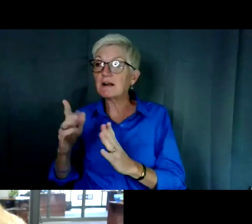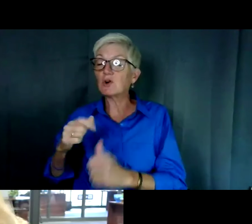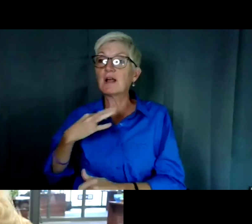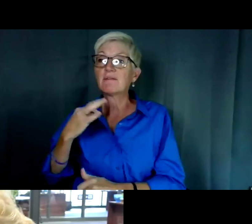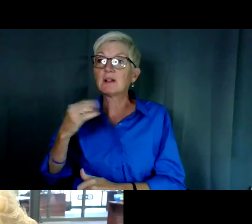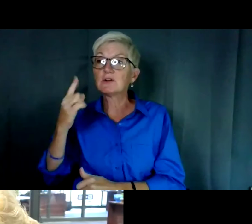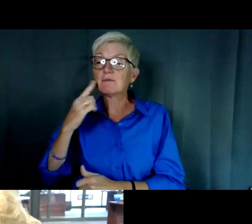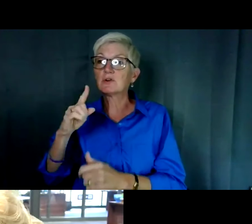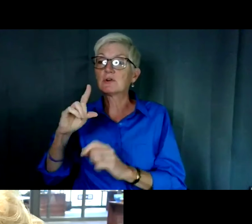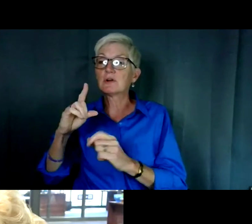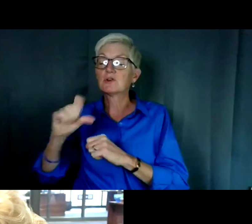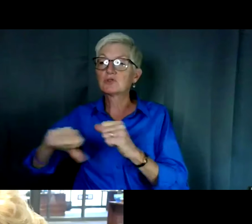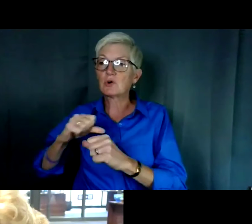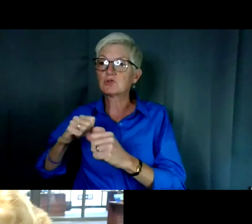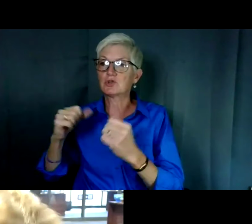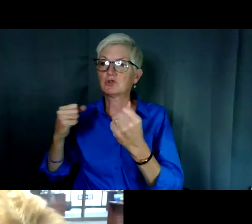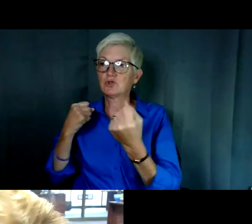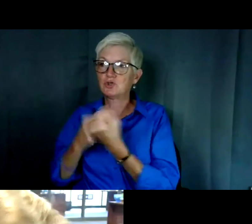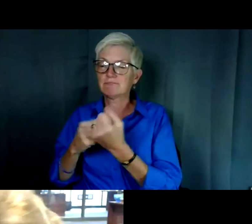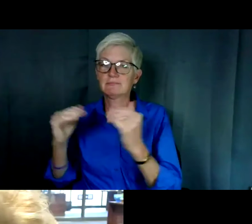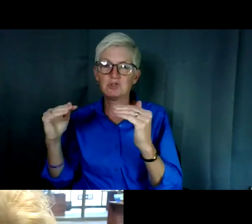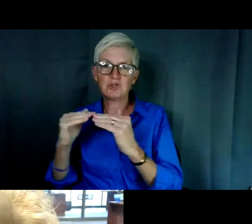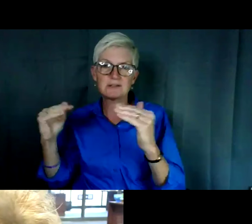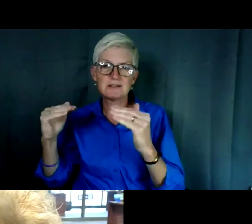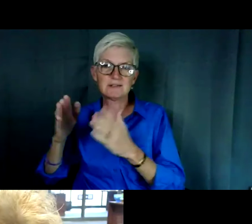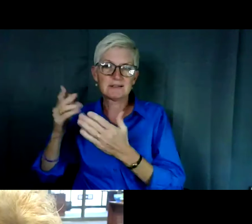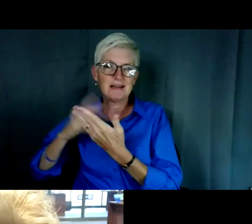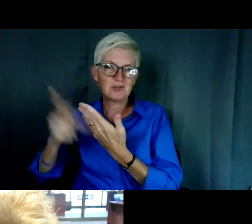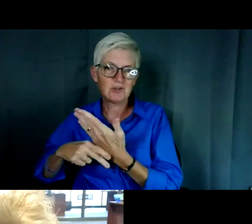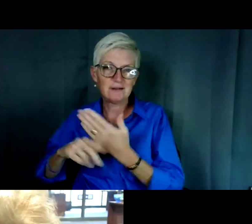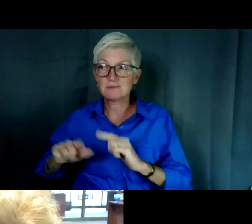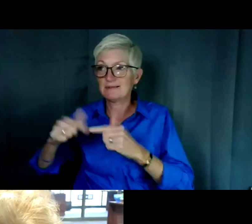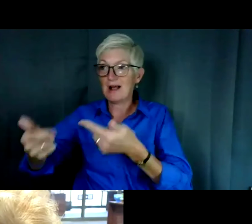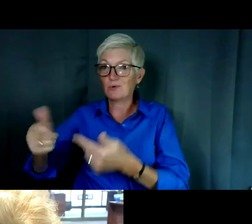social justice initiatives. Okay, Carrie, I'm going to turn it over to you now.